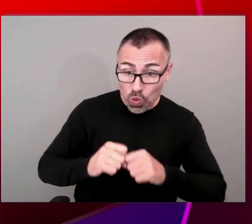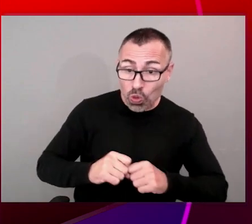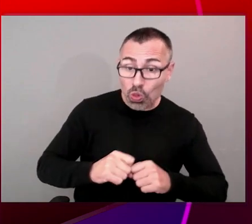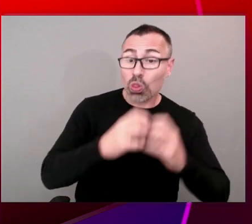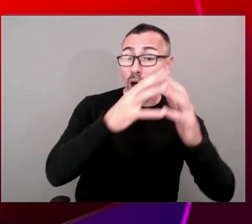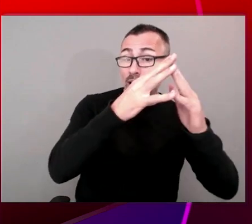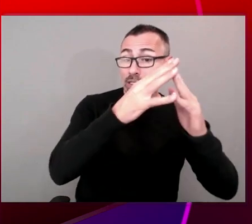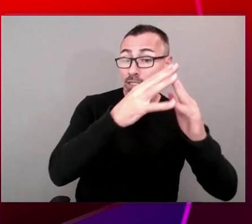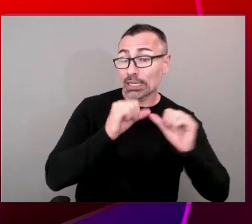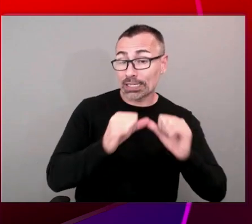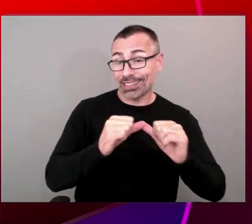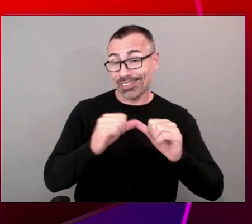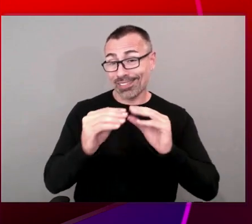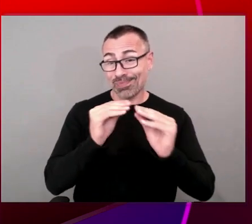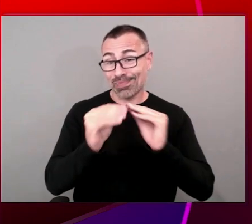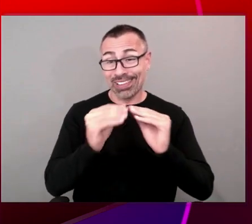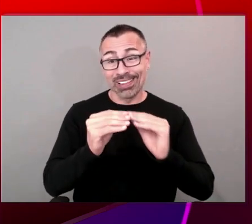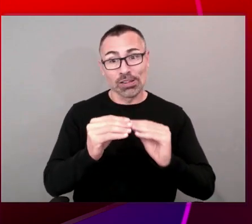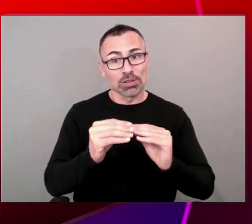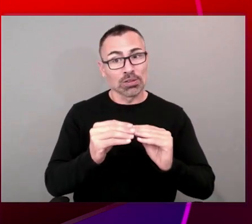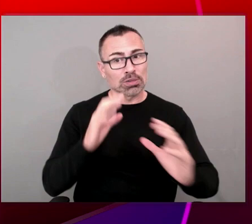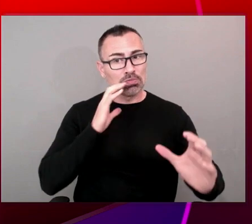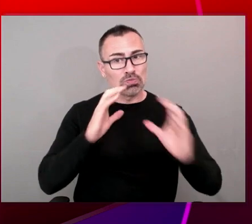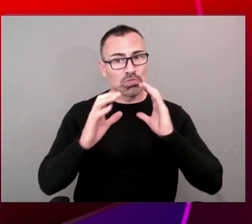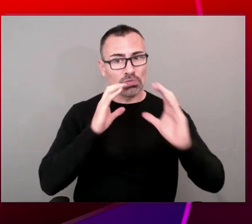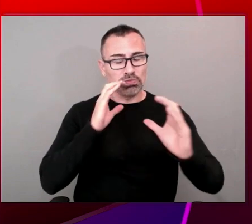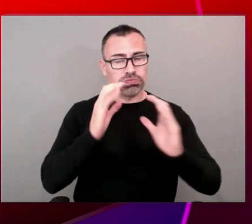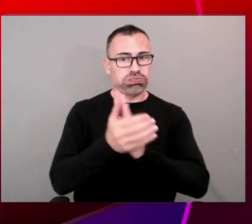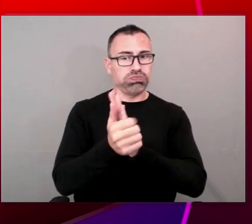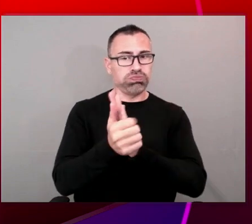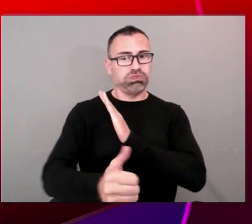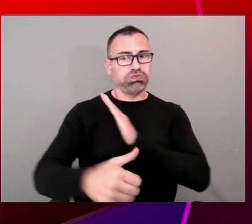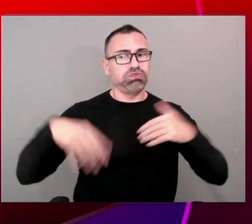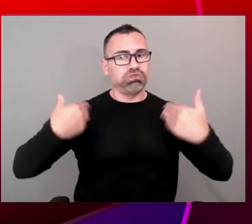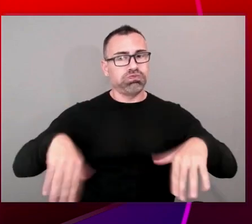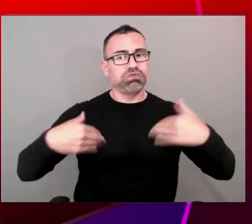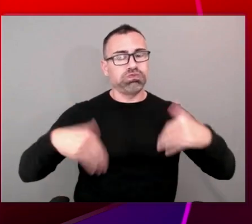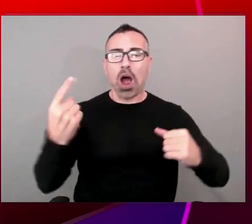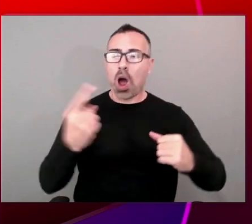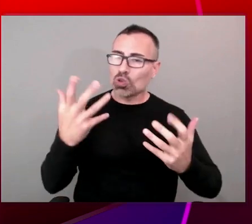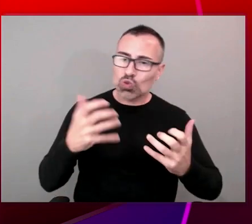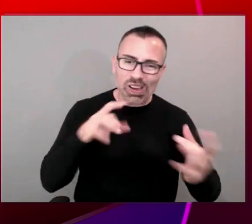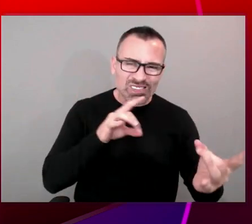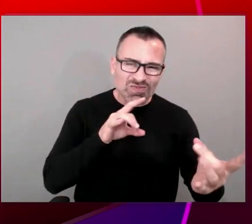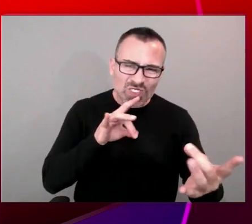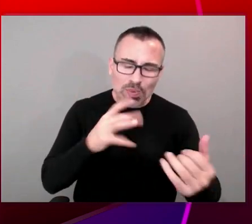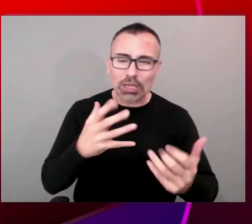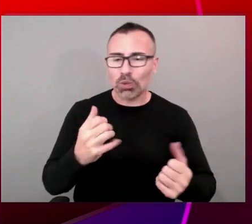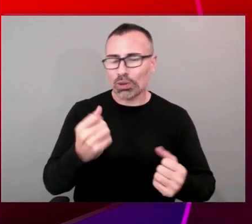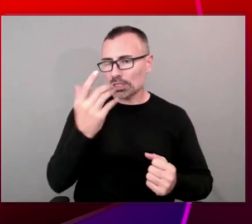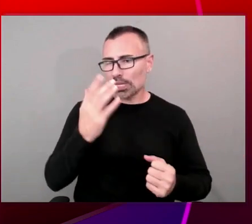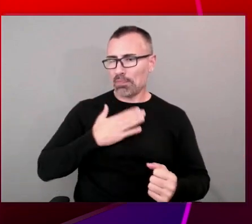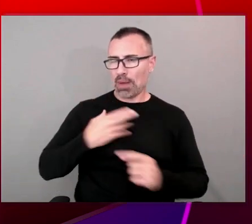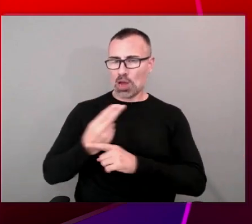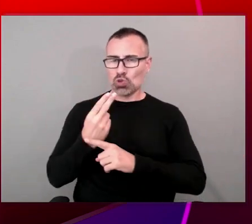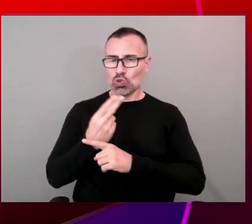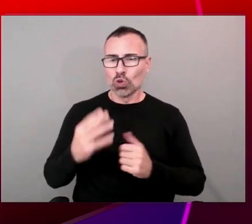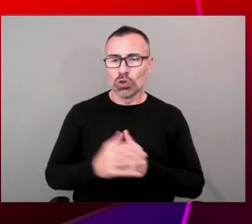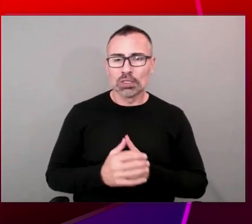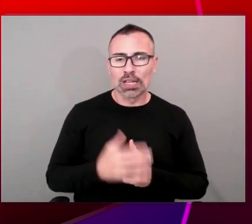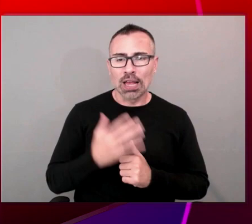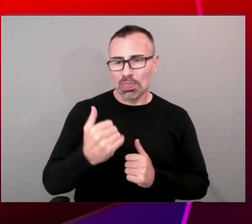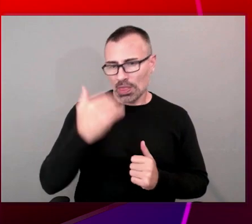are excellent communicators. They always want the feedback. They always want to understand my use case. Their GitHub issues game is